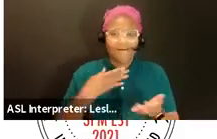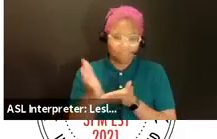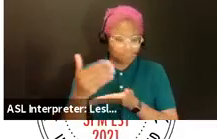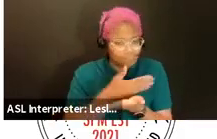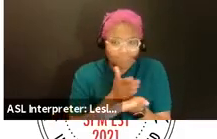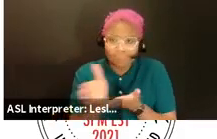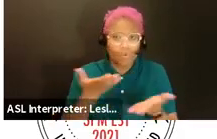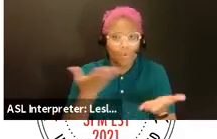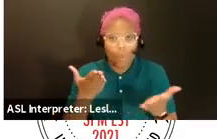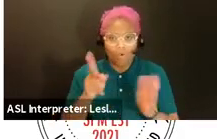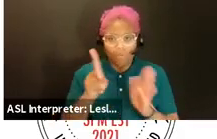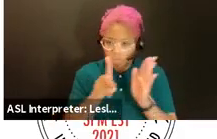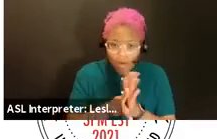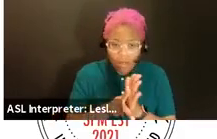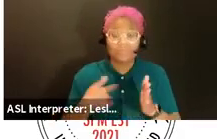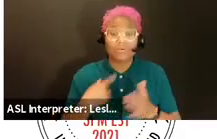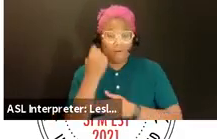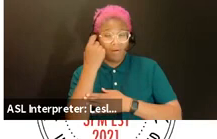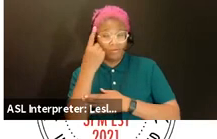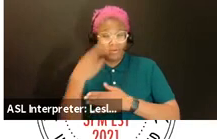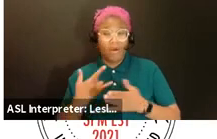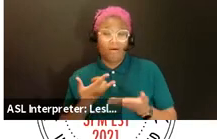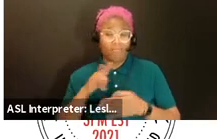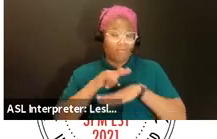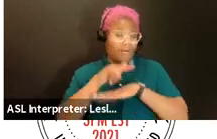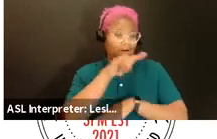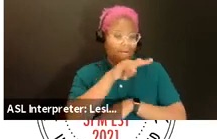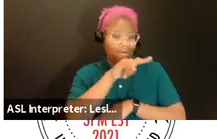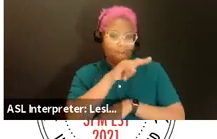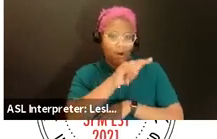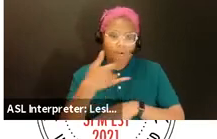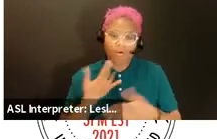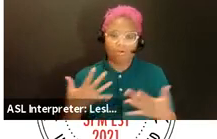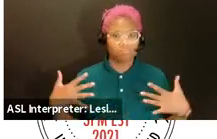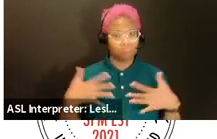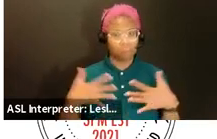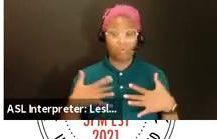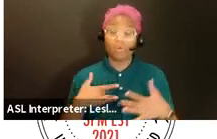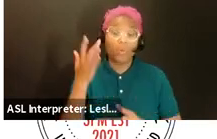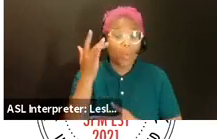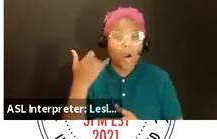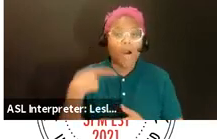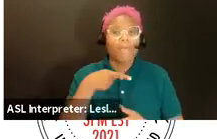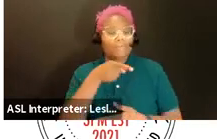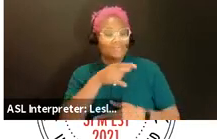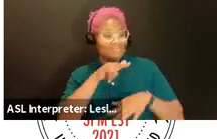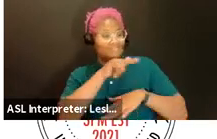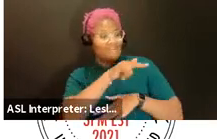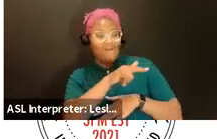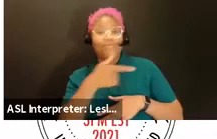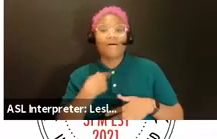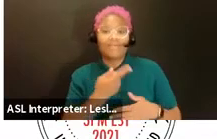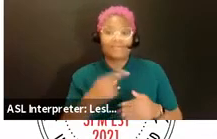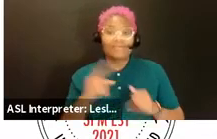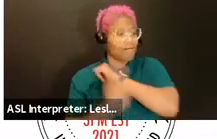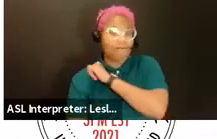is working. Airlines are freaked out because they get fined anytime they allow someone to board a plane to the US